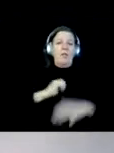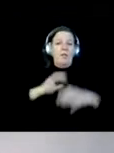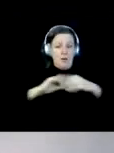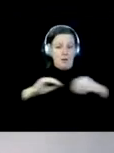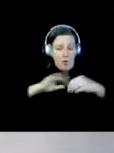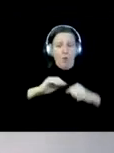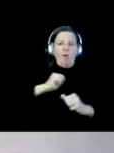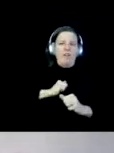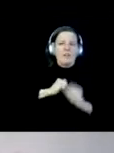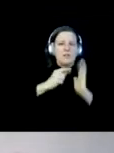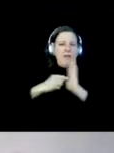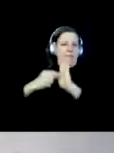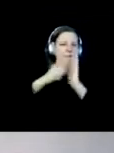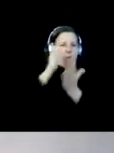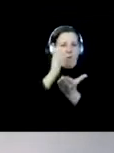through objects?